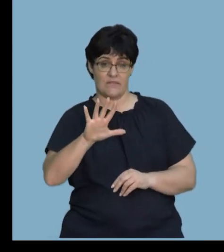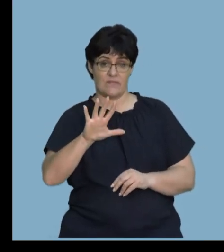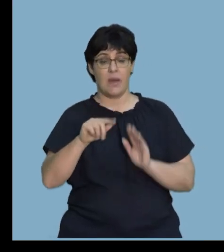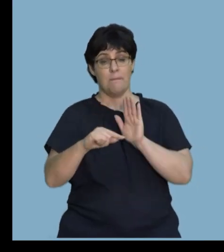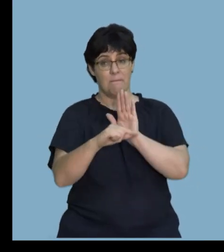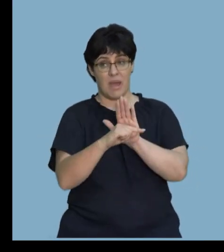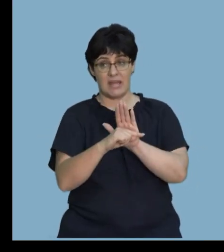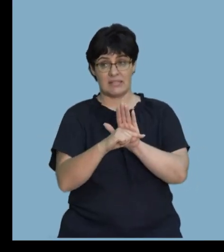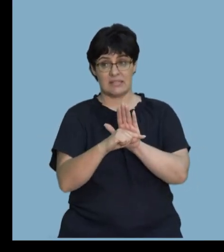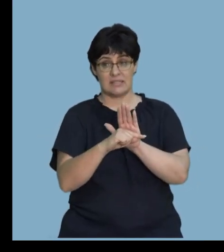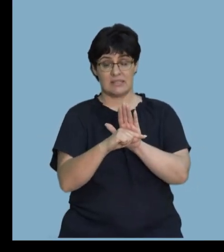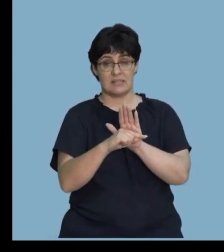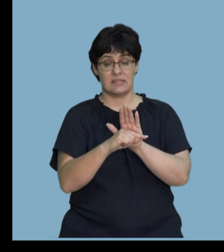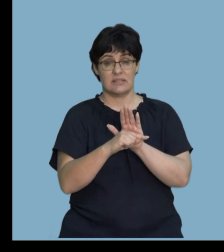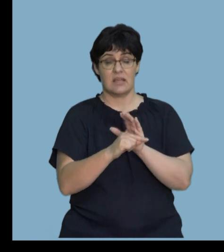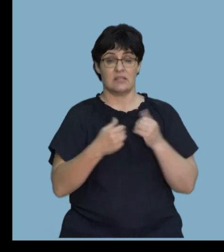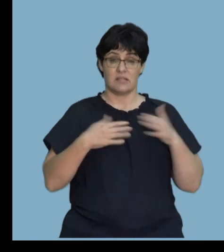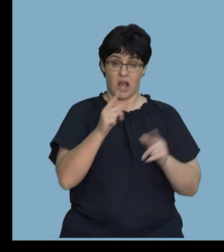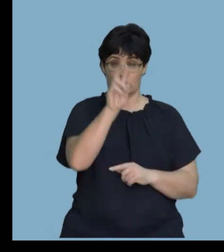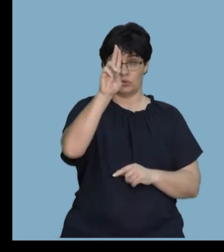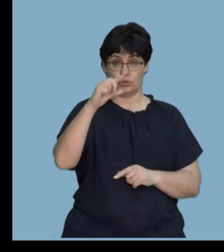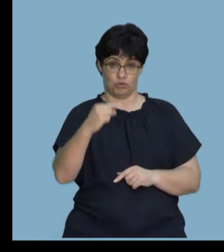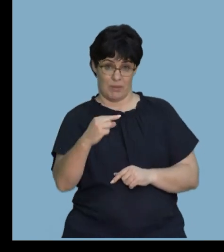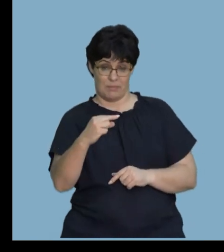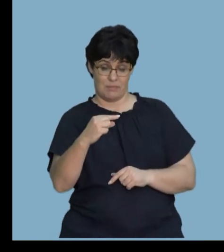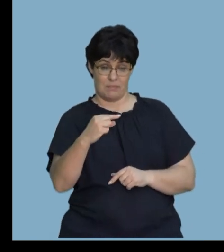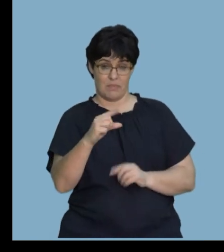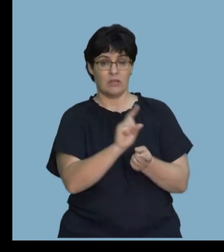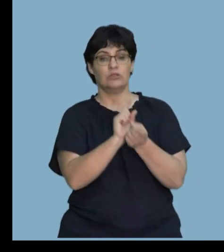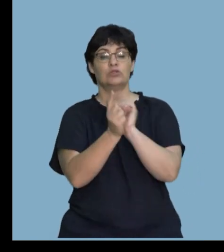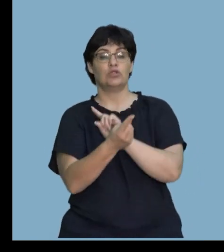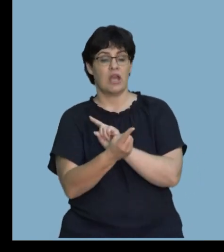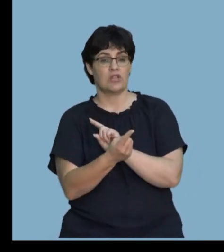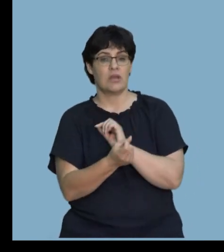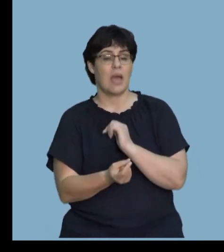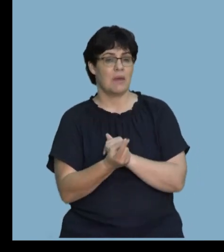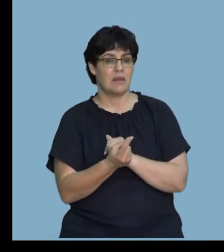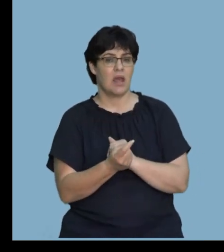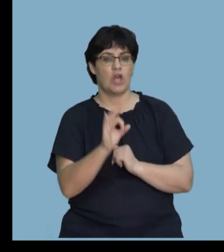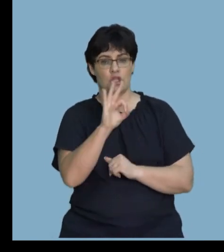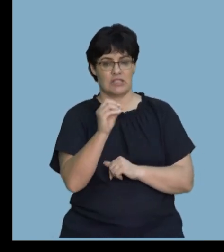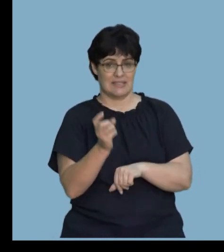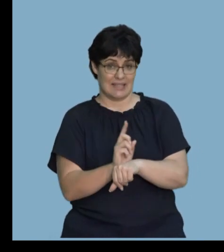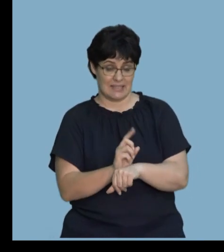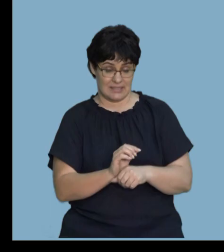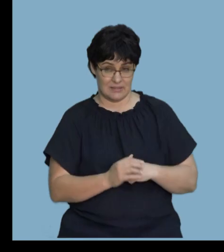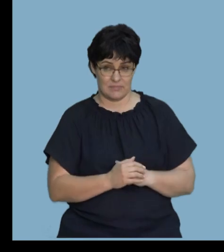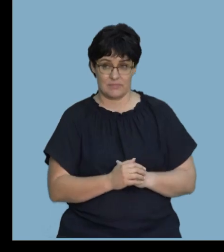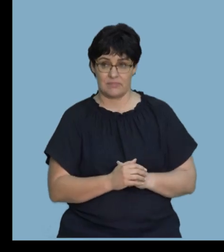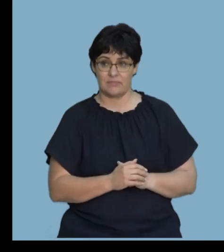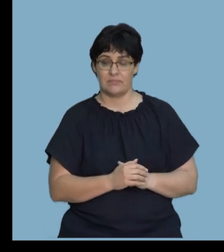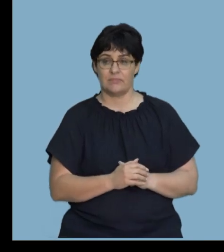the initial mass, which is 2 grams. This change took place in half a minute, which is 30 seconds, right?